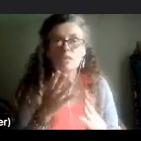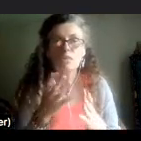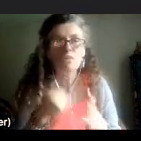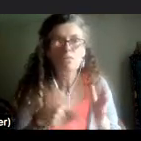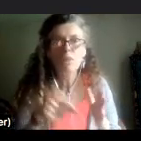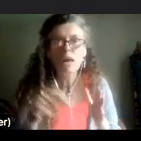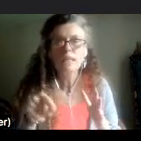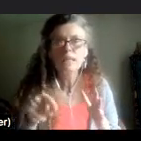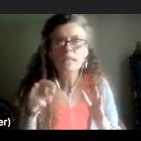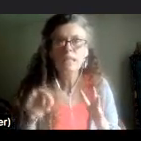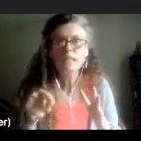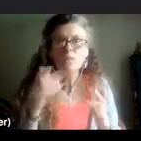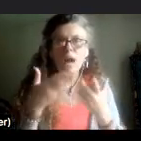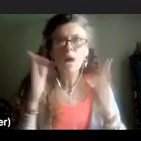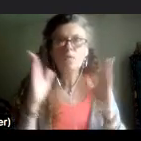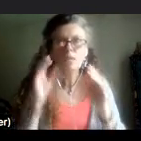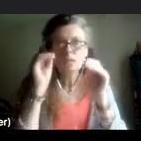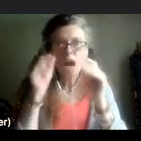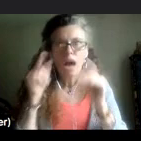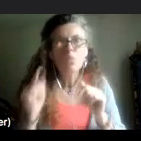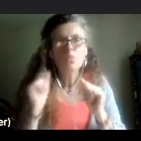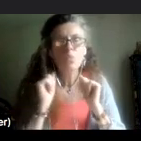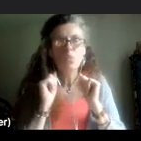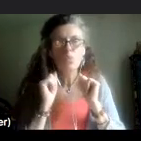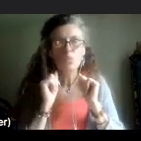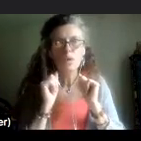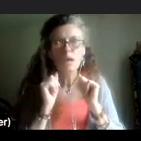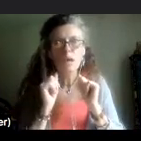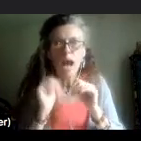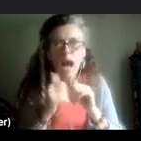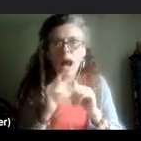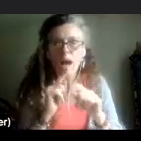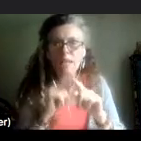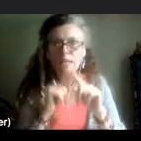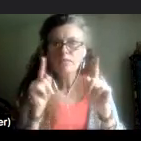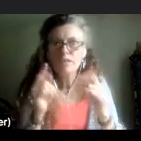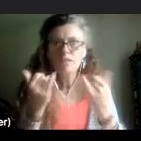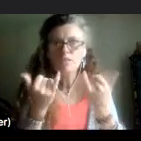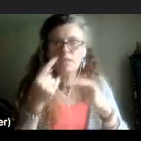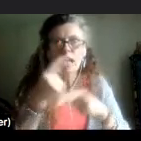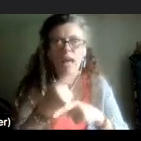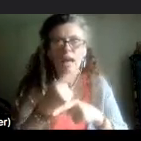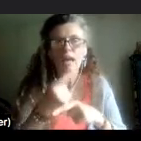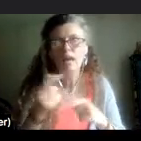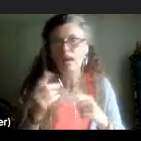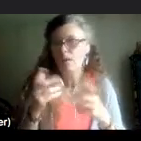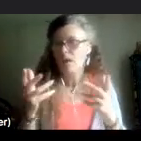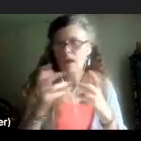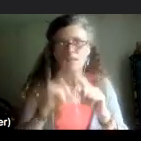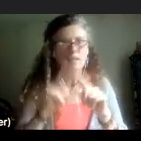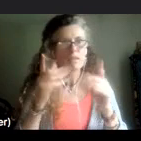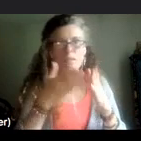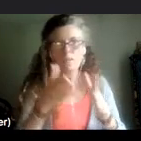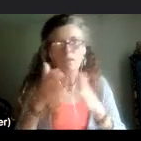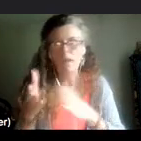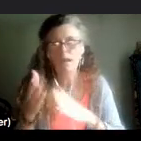little one opened in you, taught you? How is it different today? Gosh, it's different in so many ways,